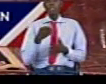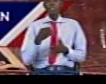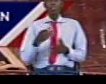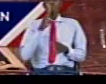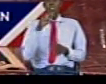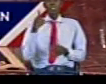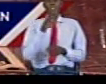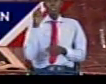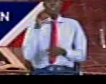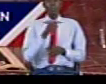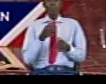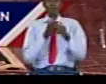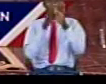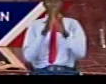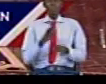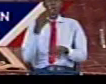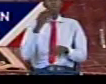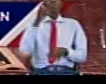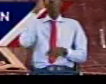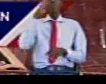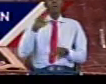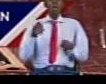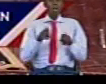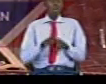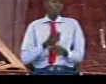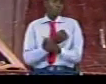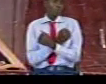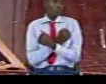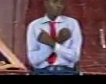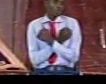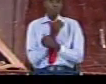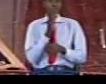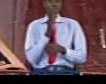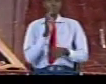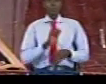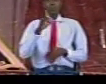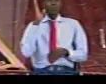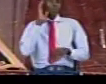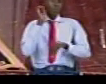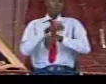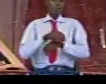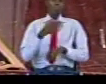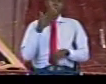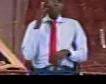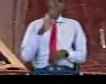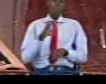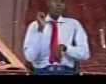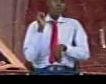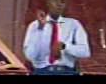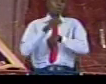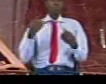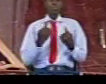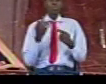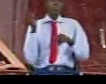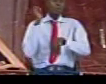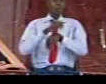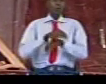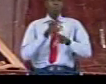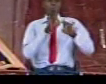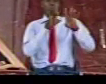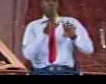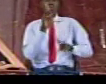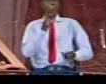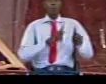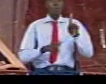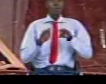of God as their children. That's how to make that happen. You overcome evil. You overcome sin. You overcome the hatred of the people.